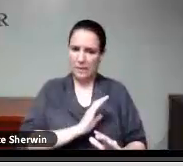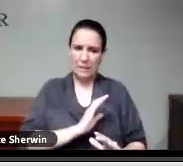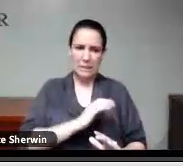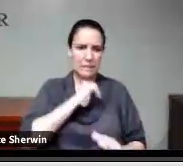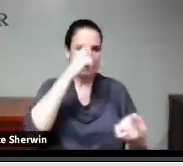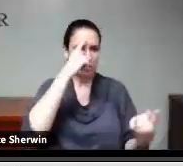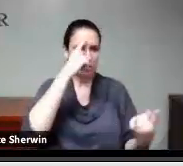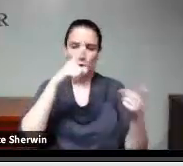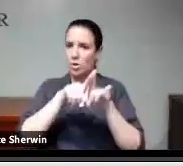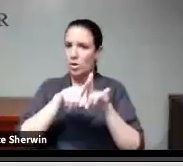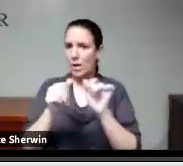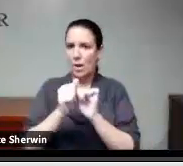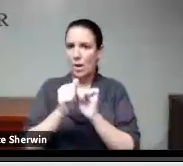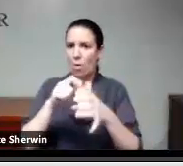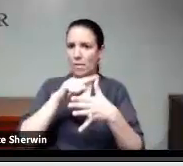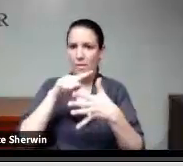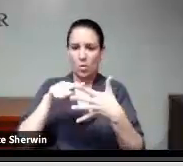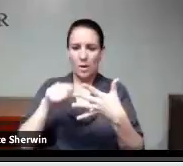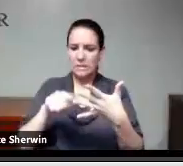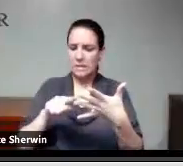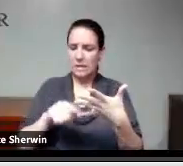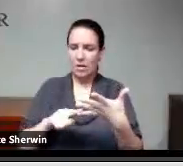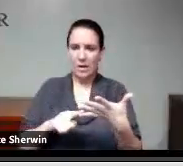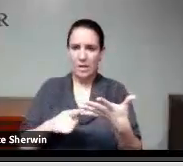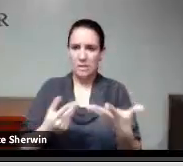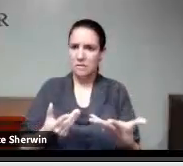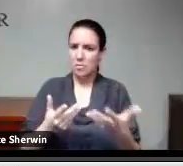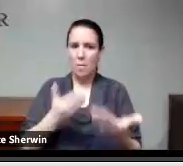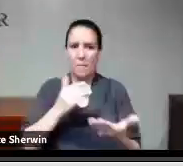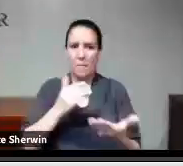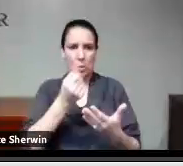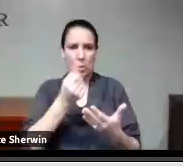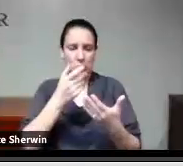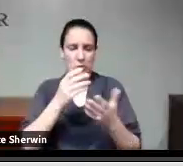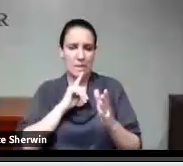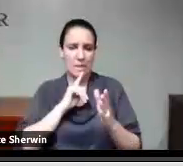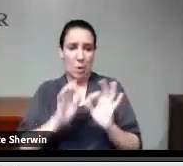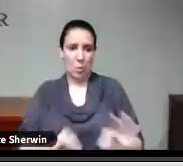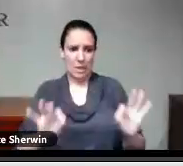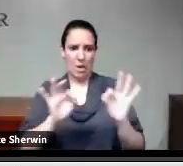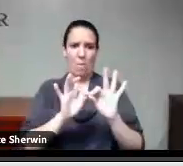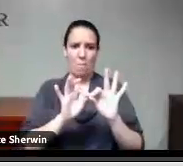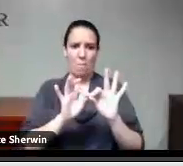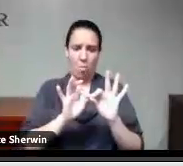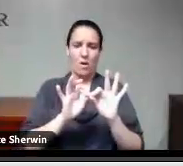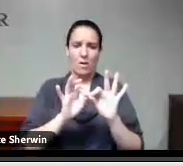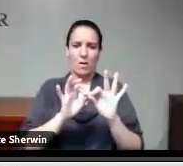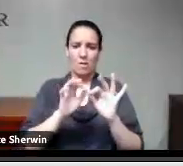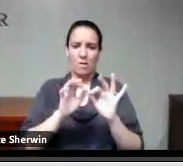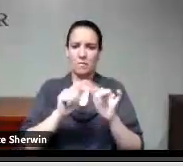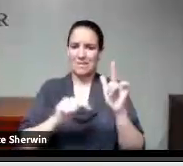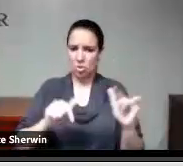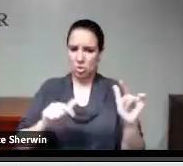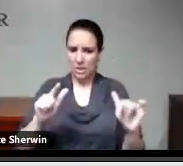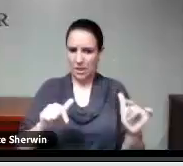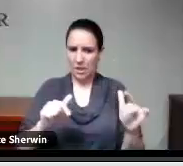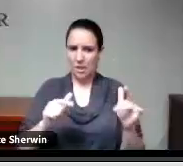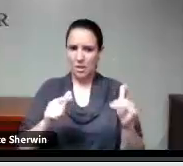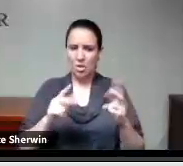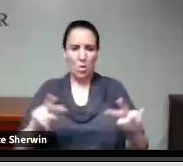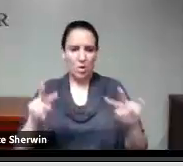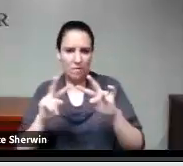search committees understand how important it is to think about diversity, what diversity means, what the values